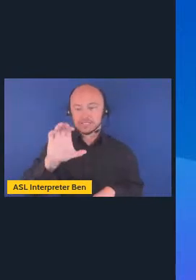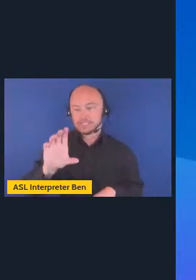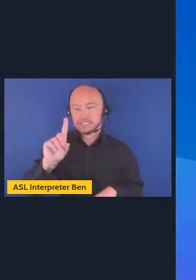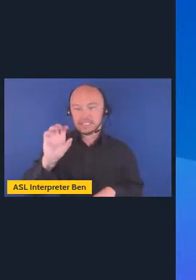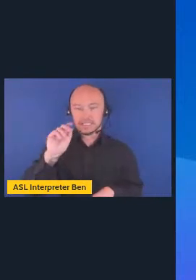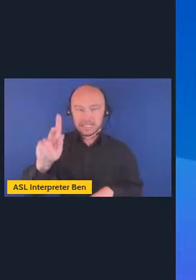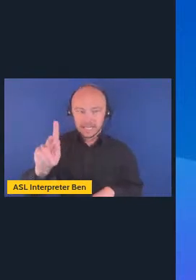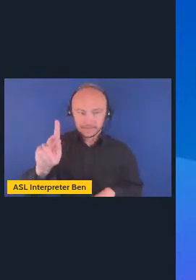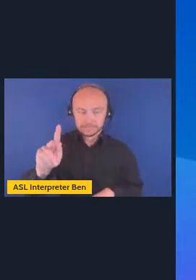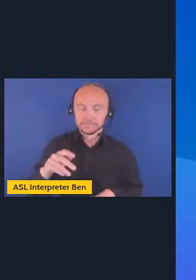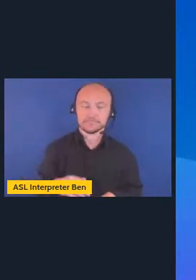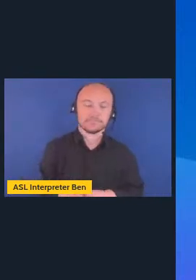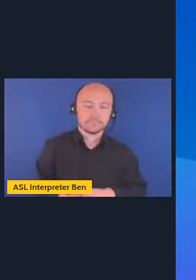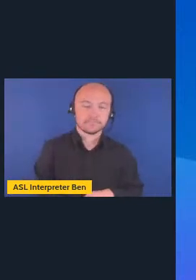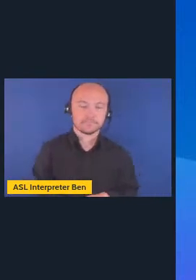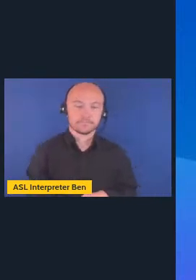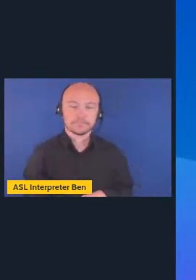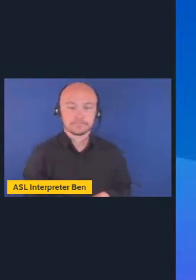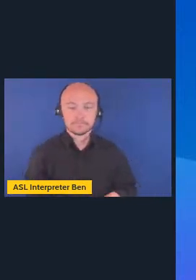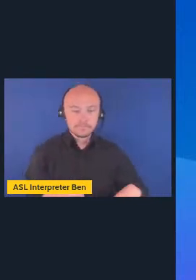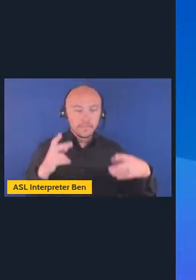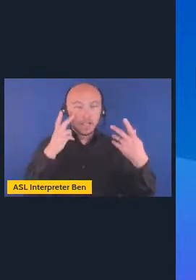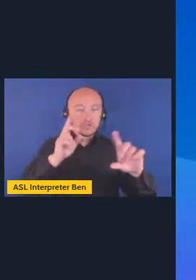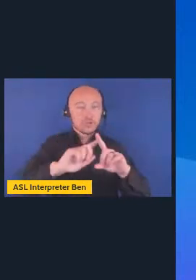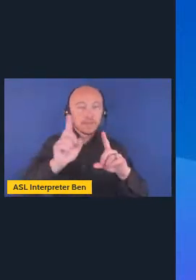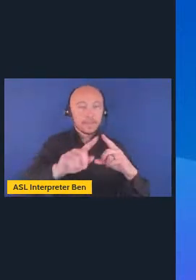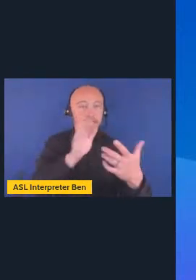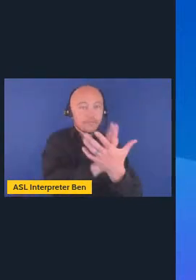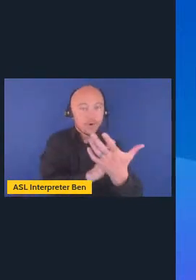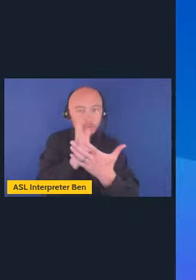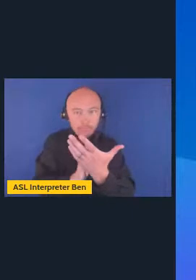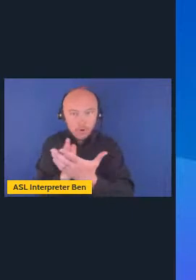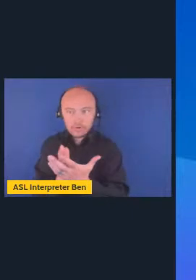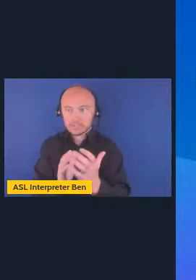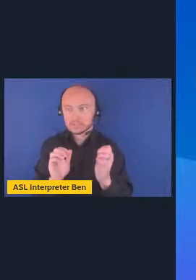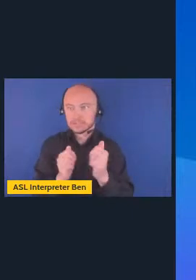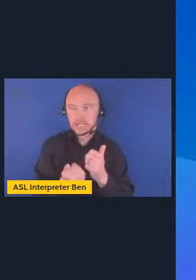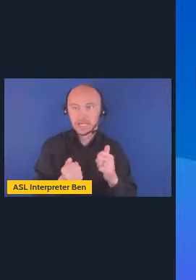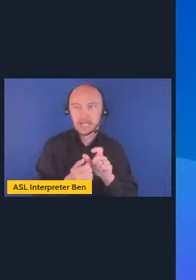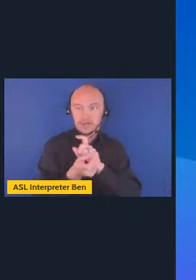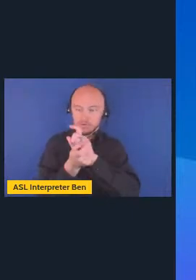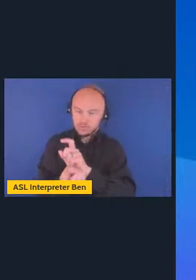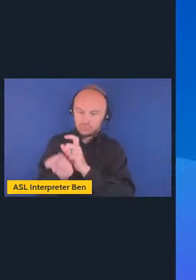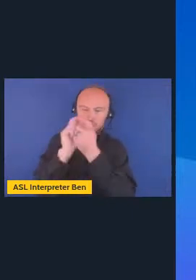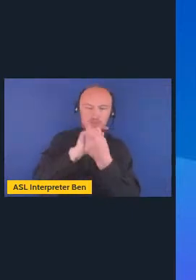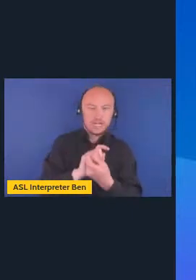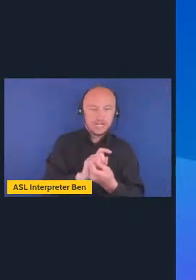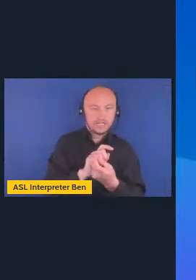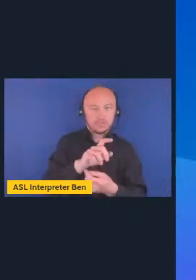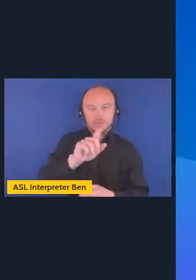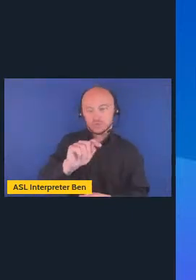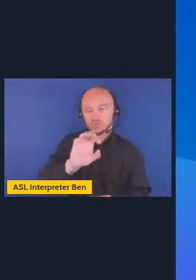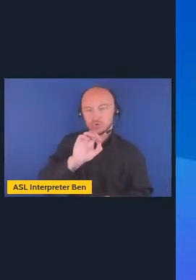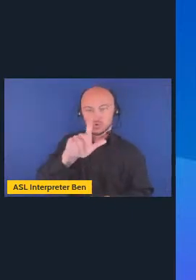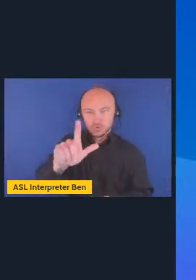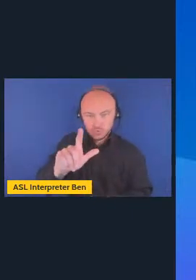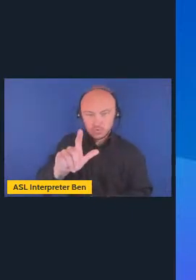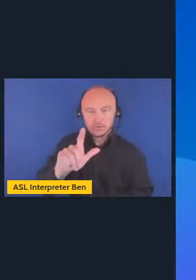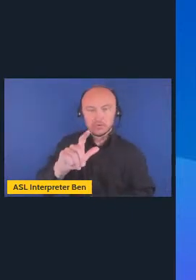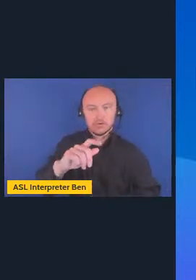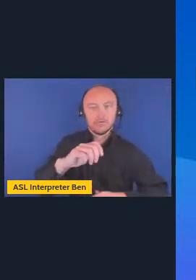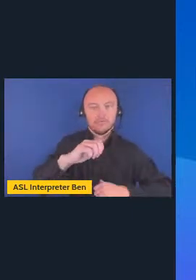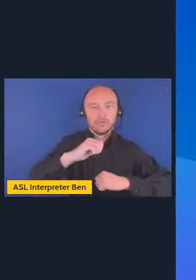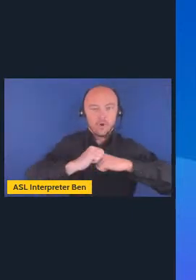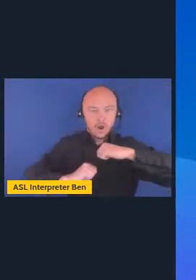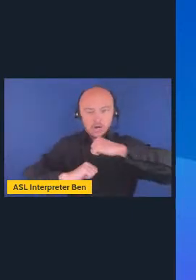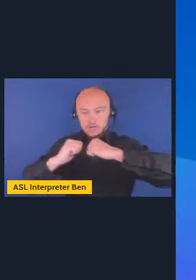now walk through the different components of this architecture and how they can be codified to give you a toolbox of constructs to add